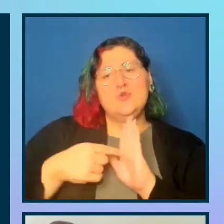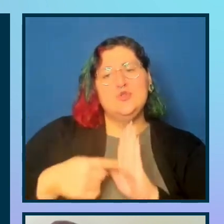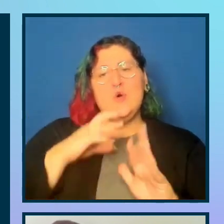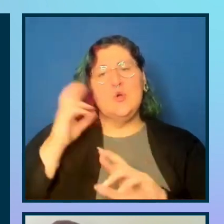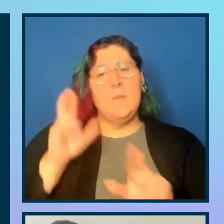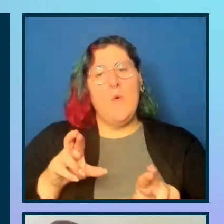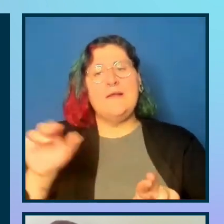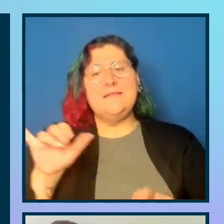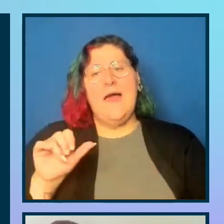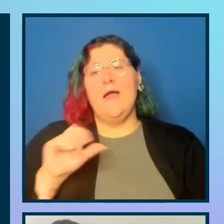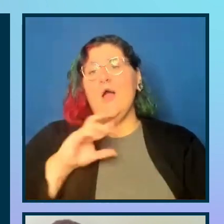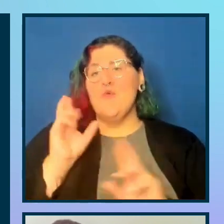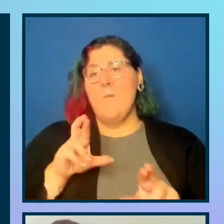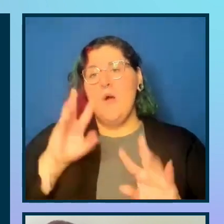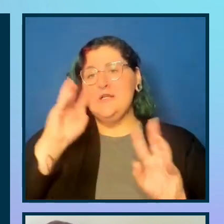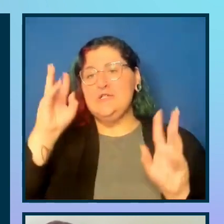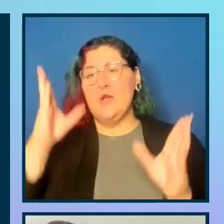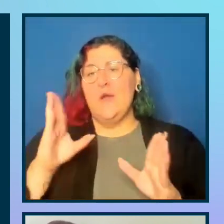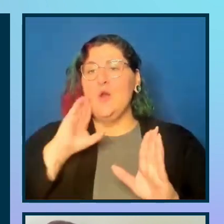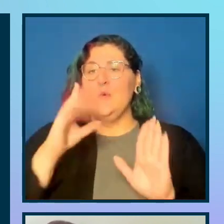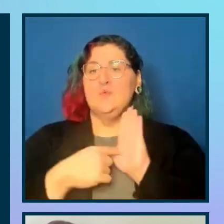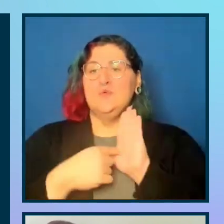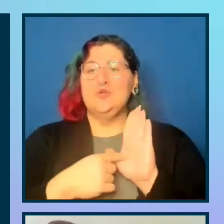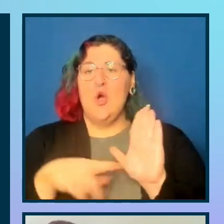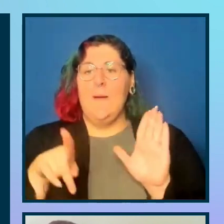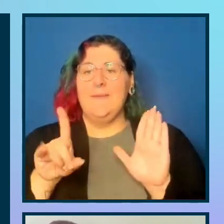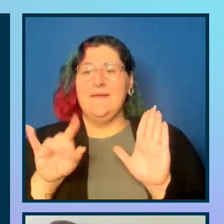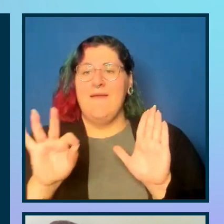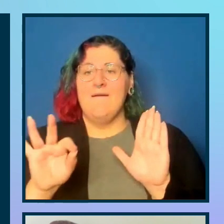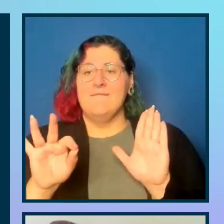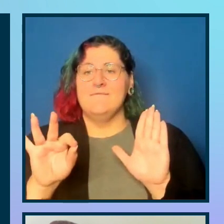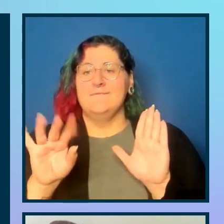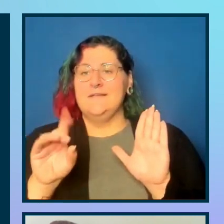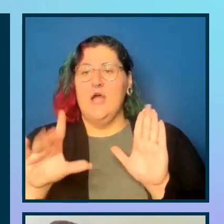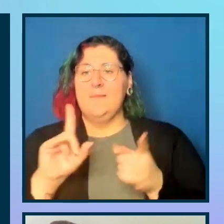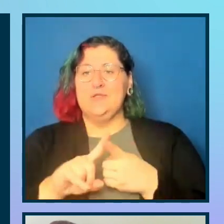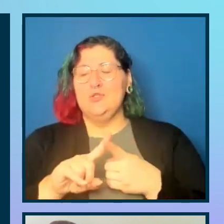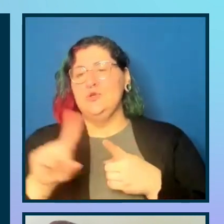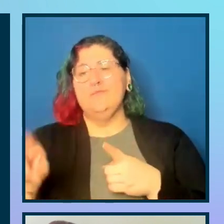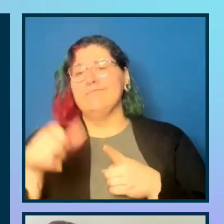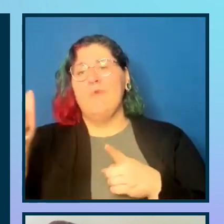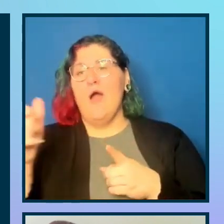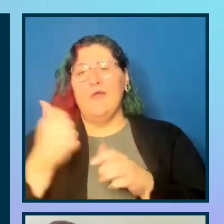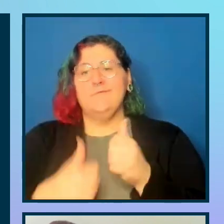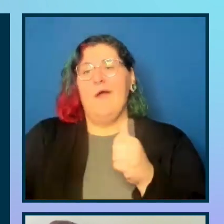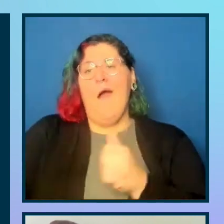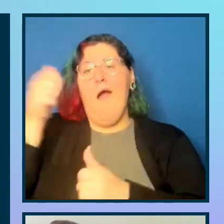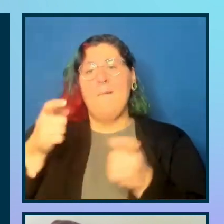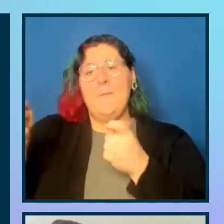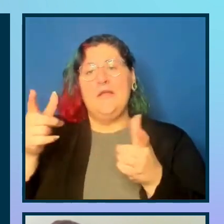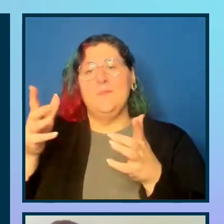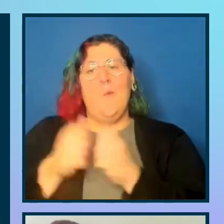PDF documents for upper management to review accessibility concerns without needing to open developer tools and use the Axe